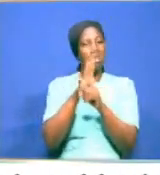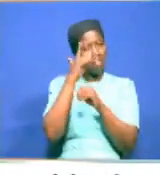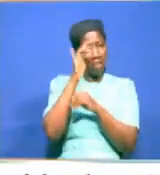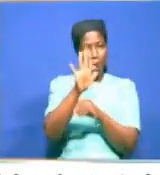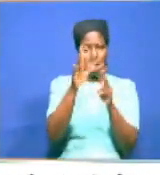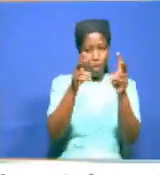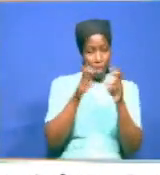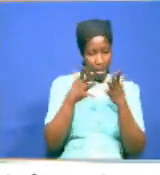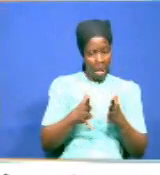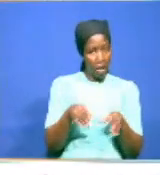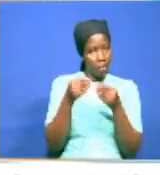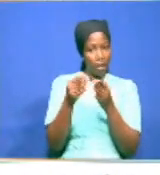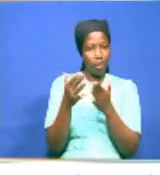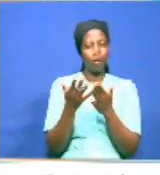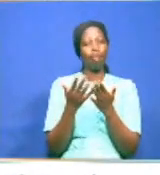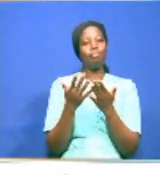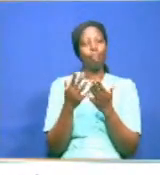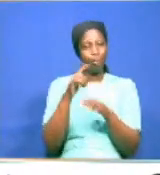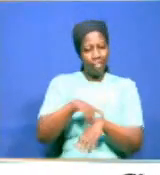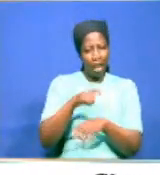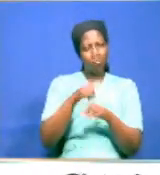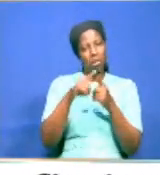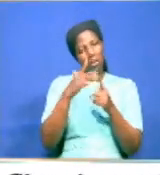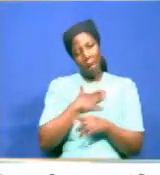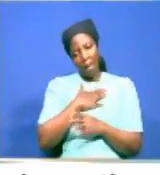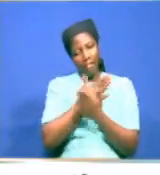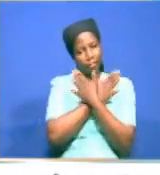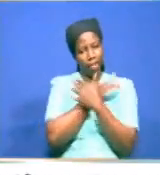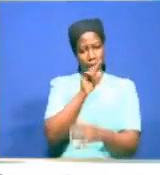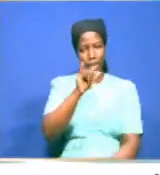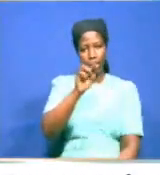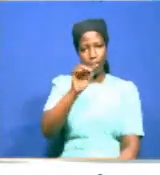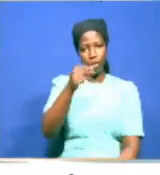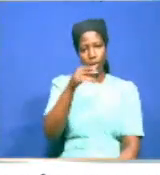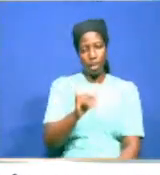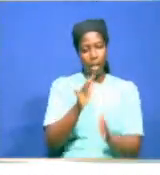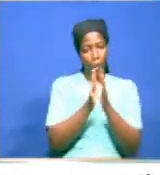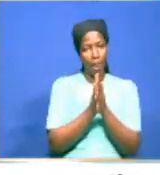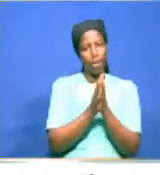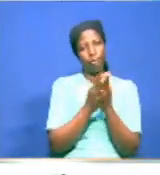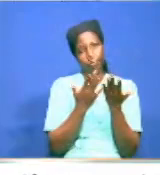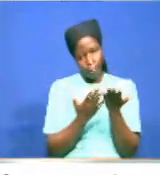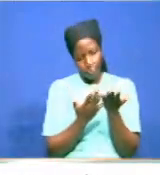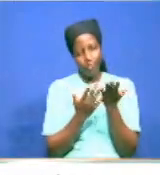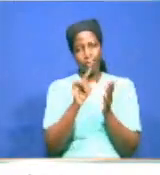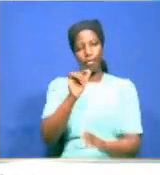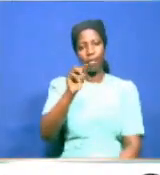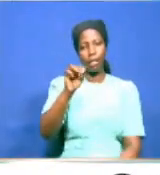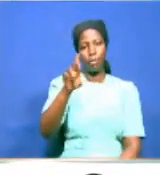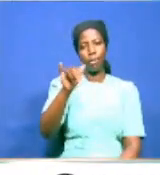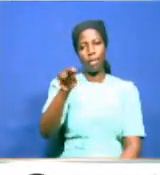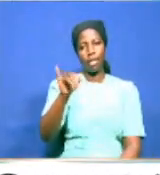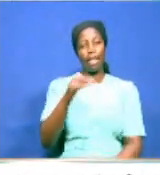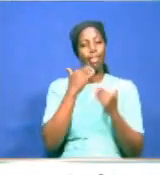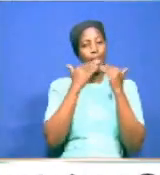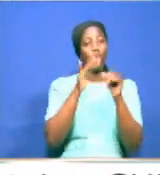And now I'm giving the baton to my colleague Timothy Kipnuso with a version of Tamrini. Thank you so